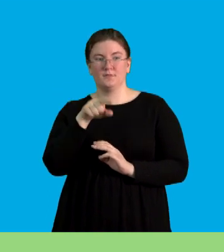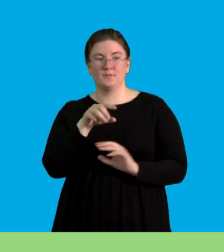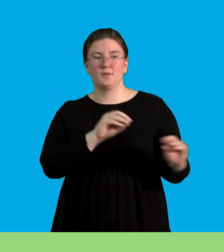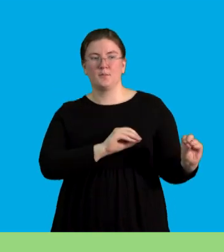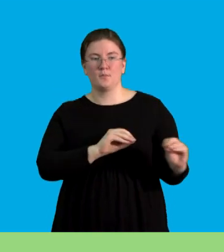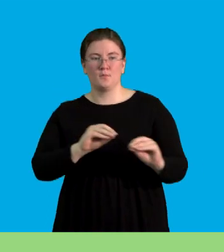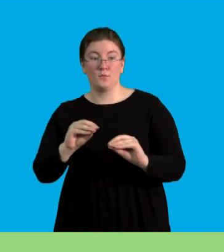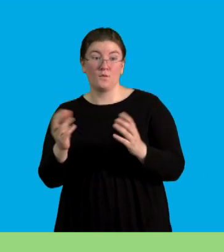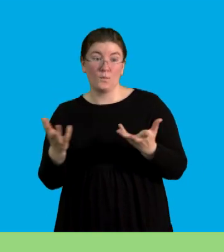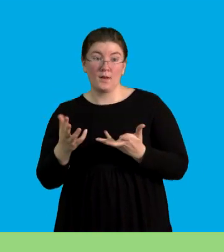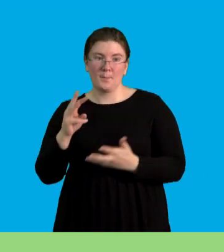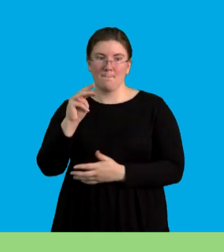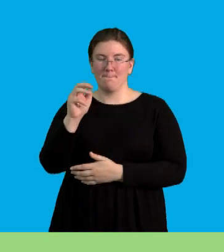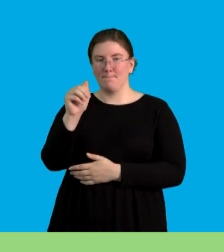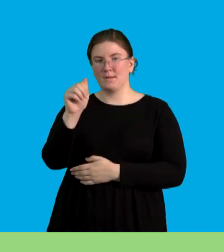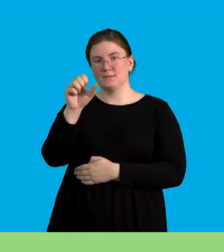Masai Mara.